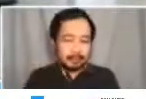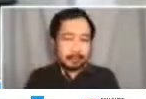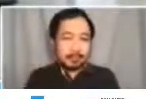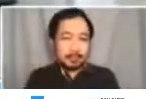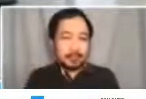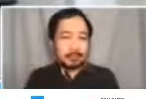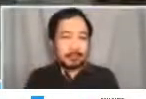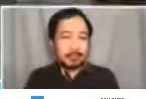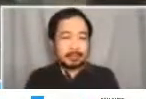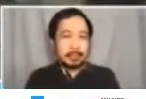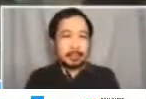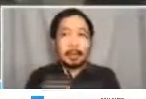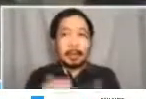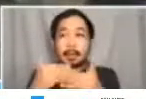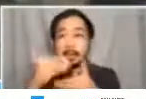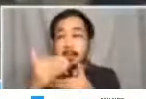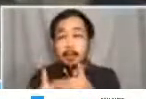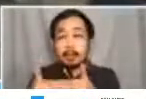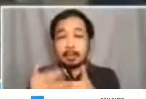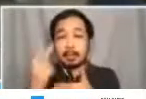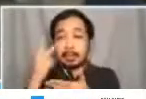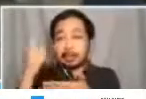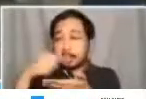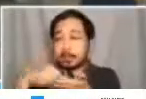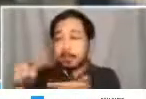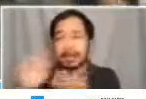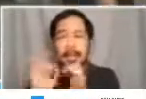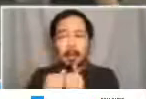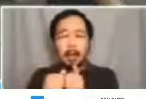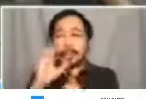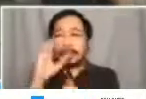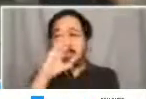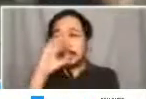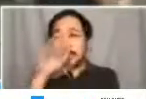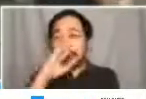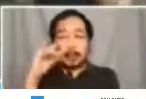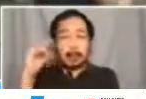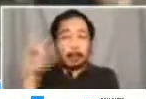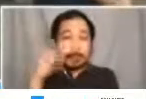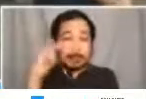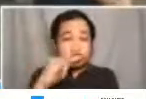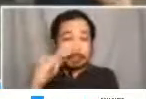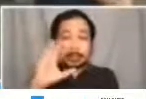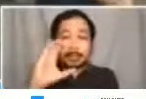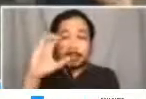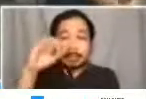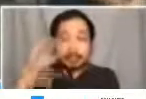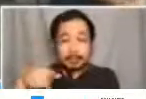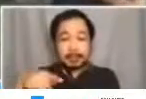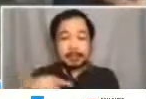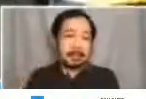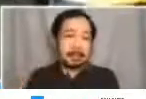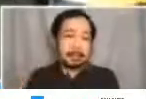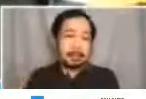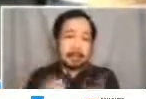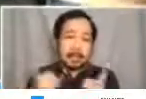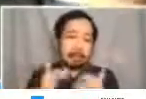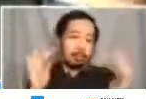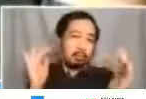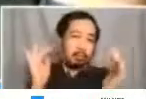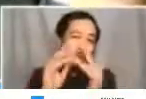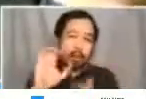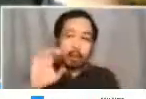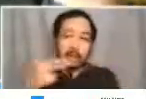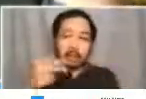stranded individual, yung hindi ka taga Maynila, halimbawa, uuwi ka, that obviously is not leisure. Yung